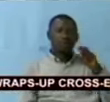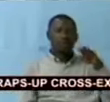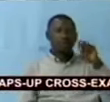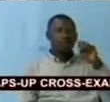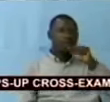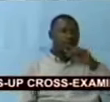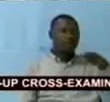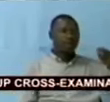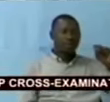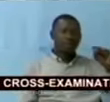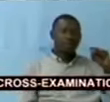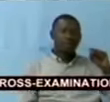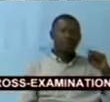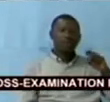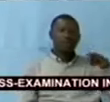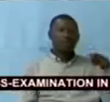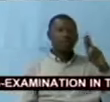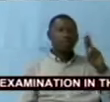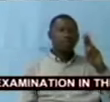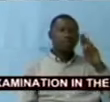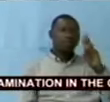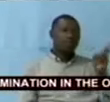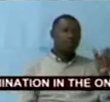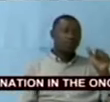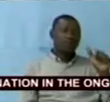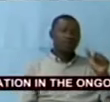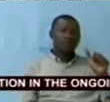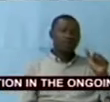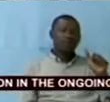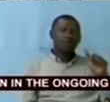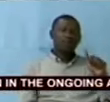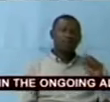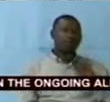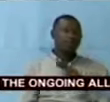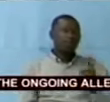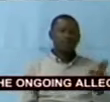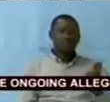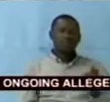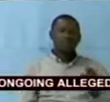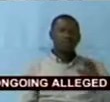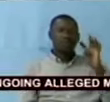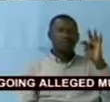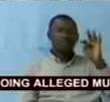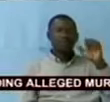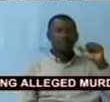Nuhabaji. No. Ali. Fansu Nyabali.